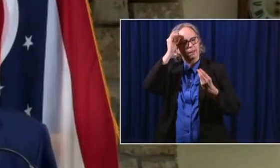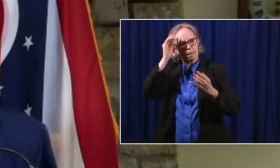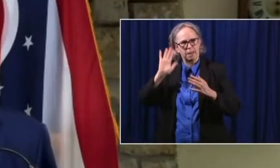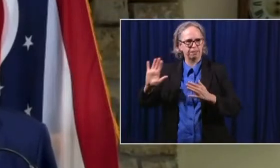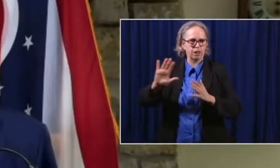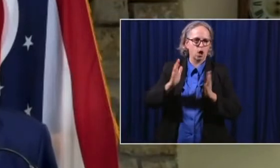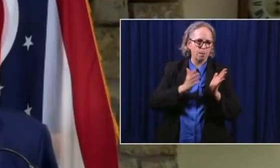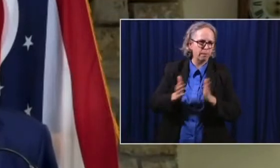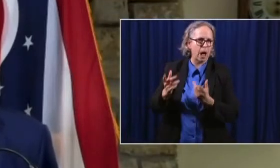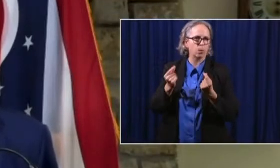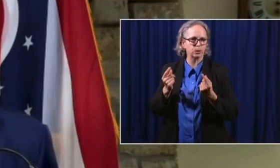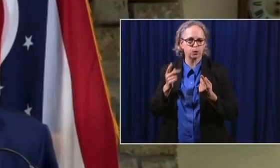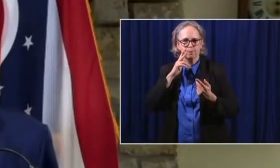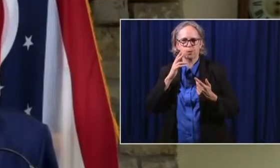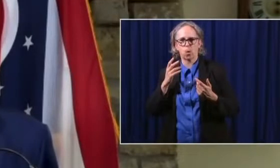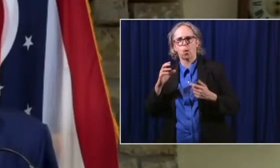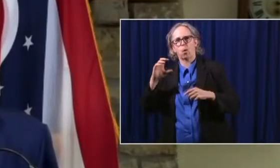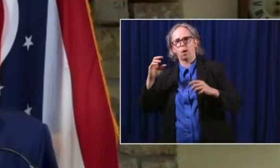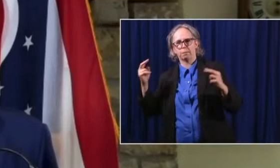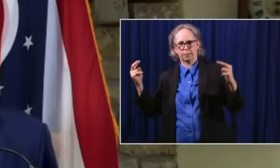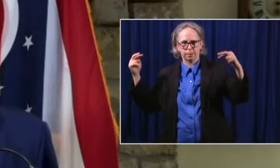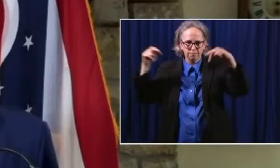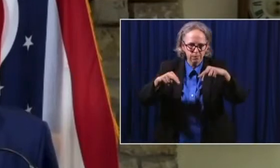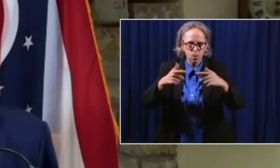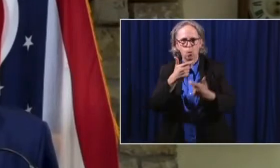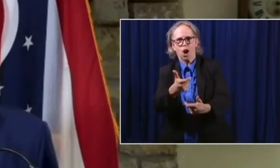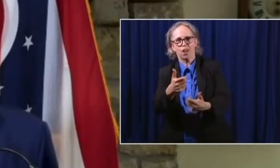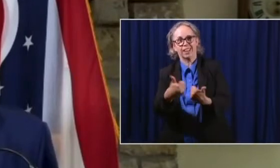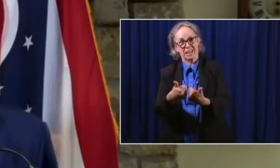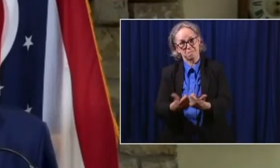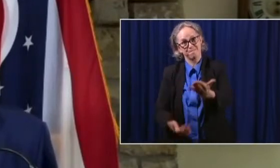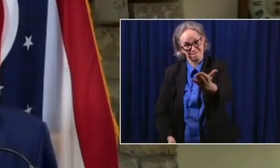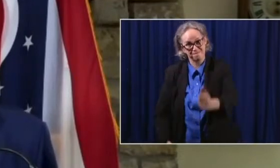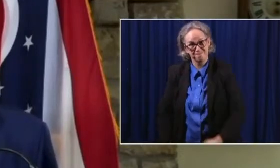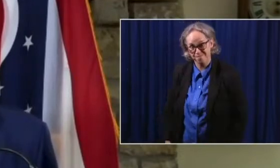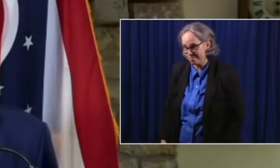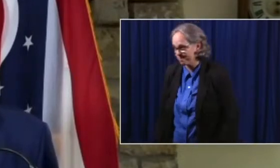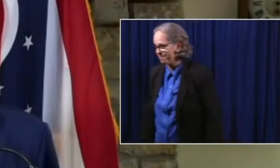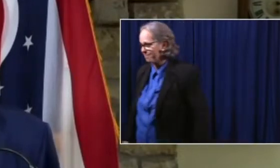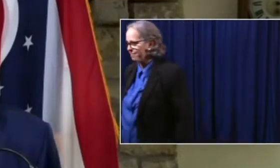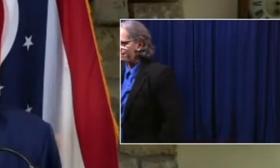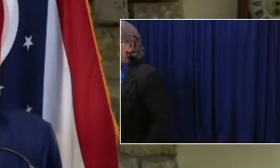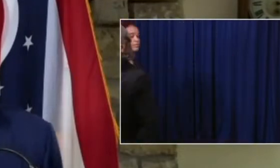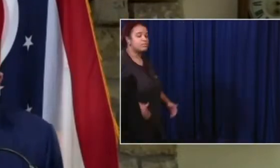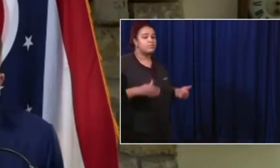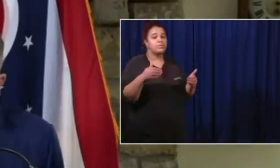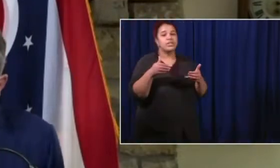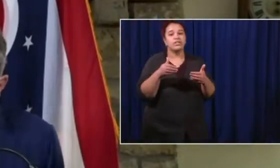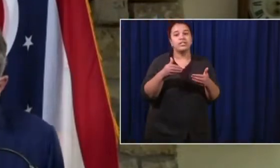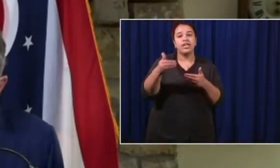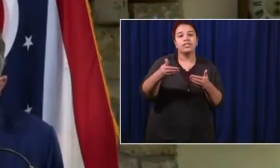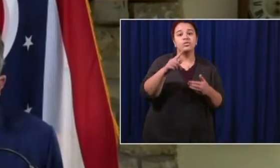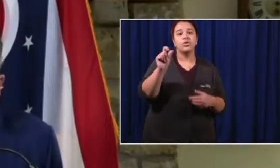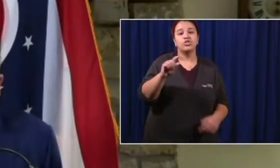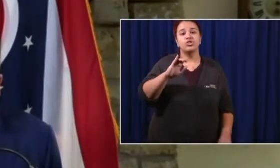is a possibility. Next question is from Jack Windsor at WMFD in